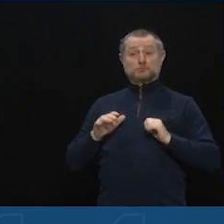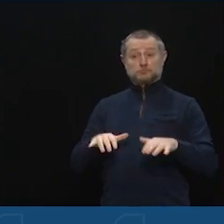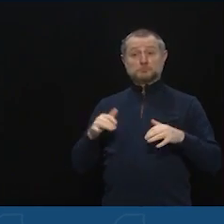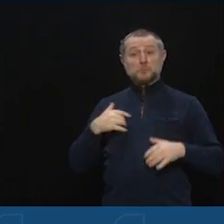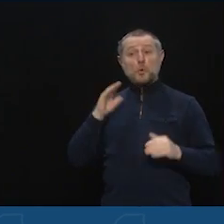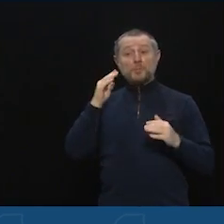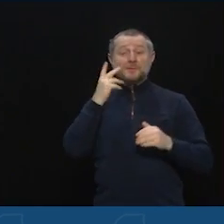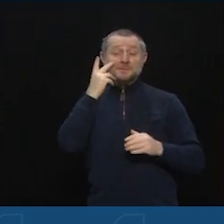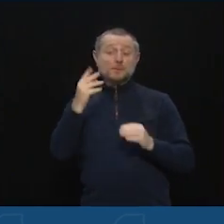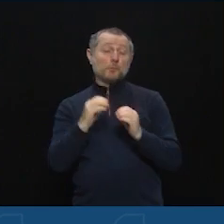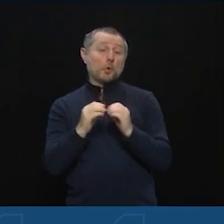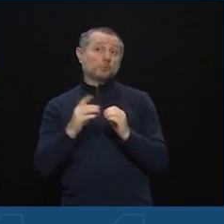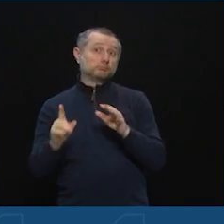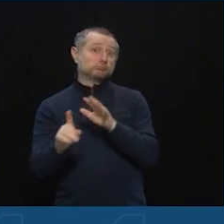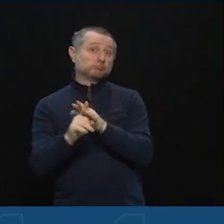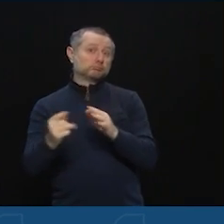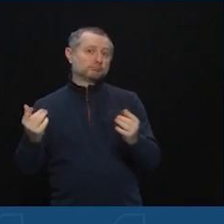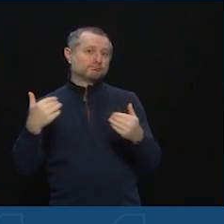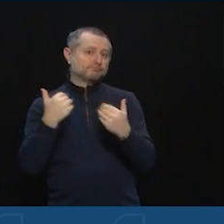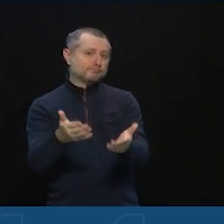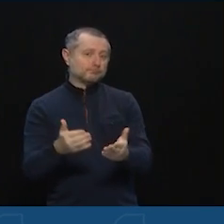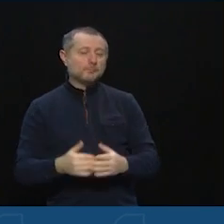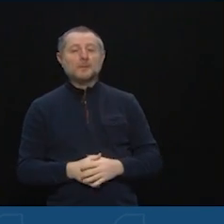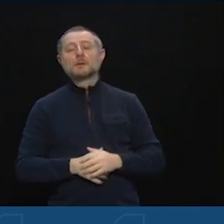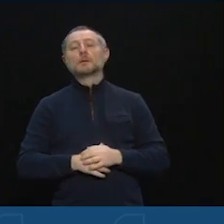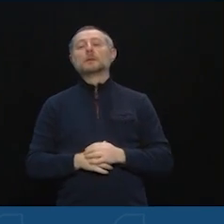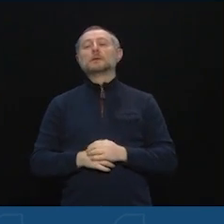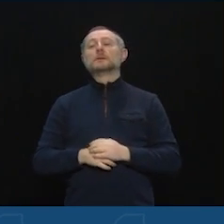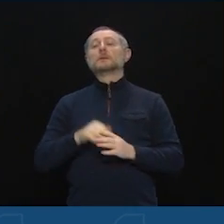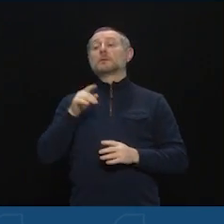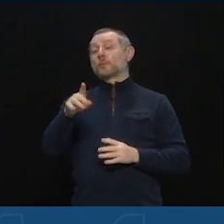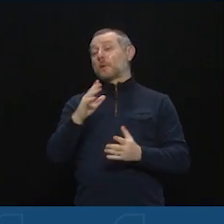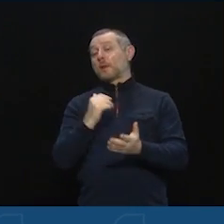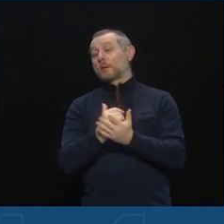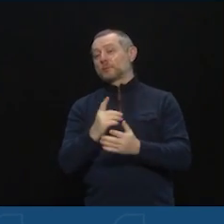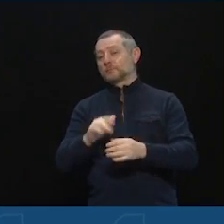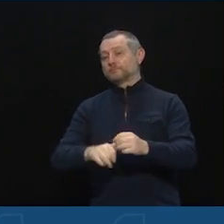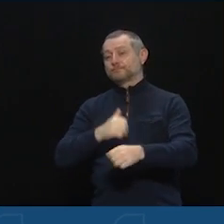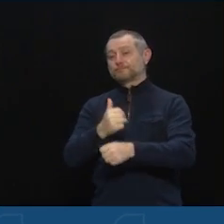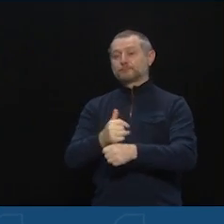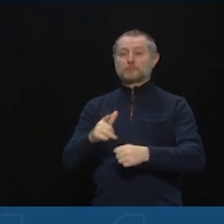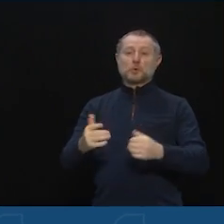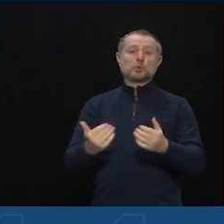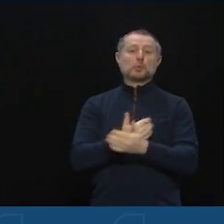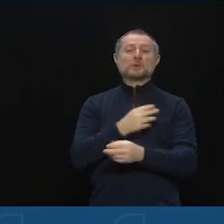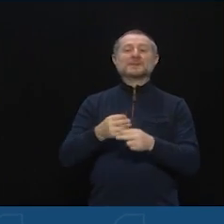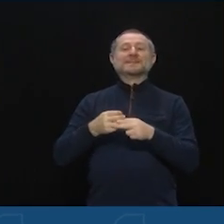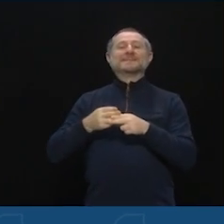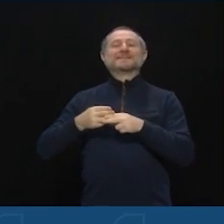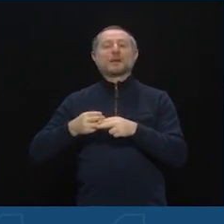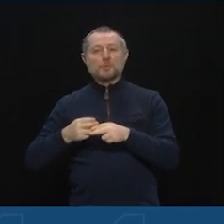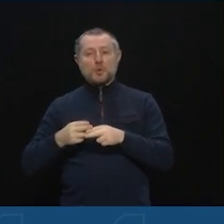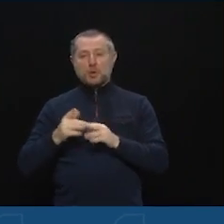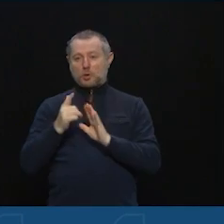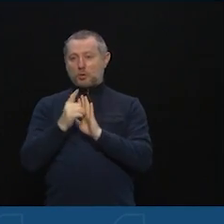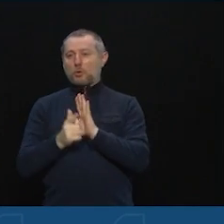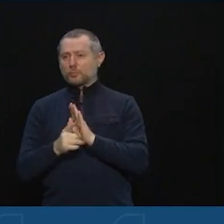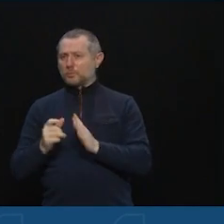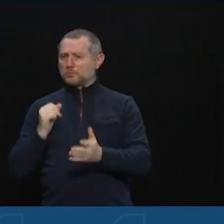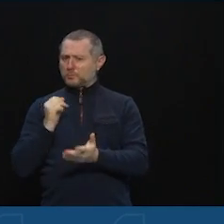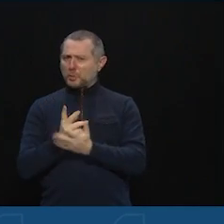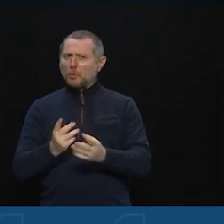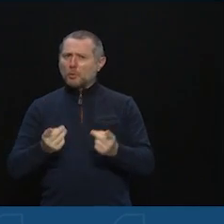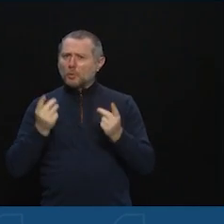that to come. You also helped implement this new temp law that was passed very quickly, and Angela